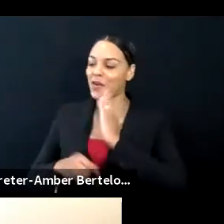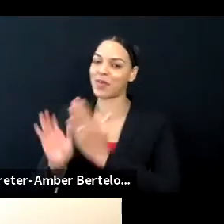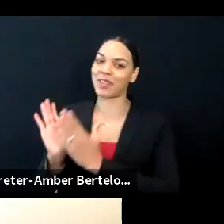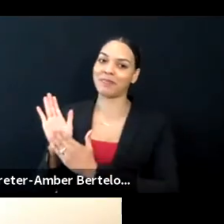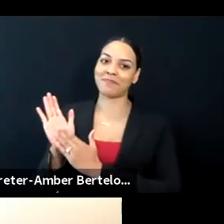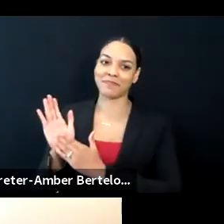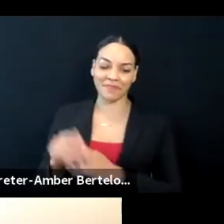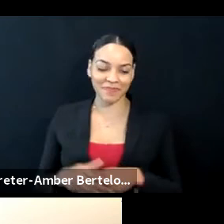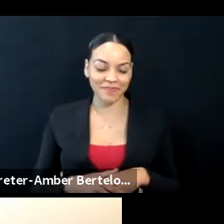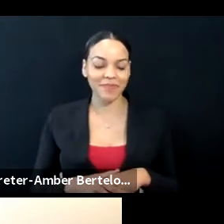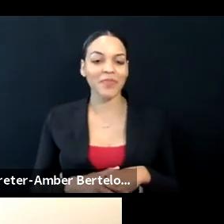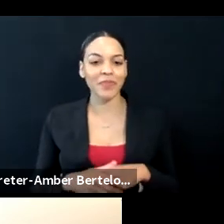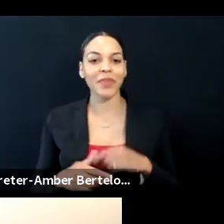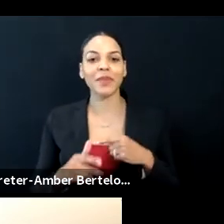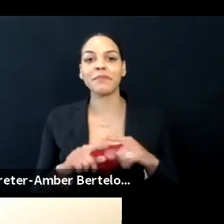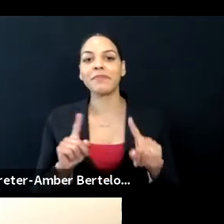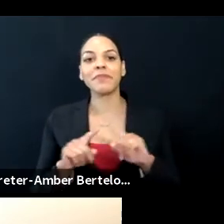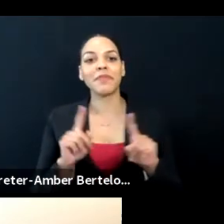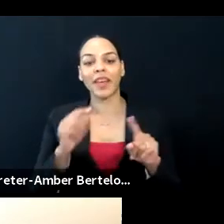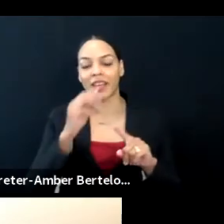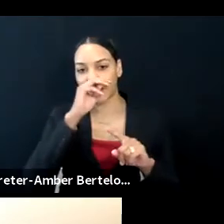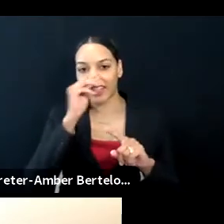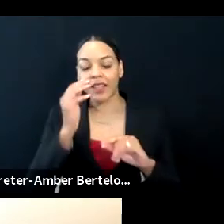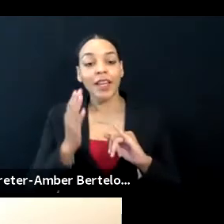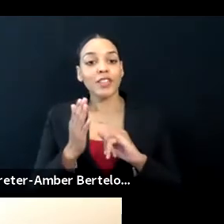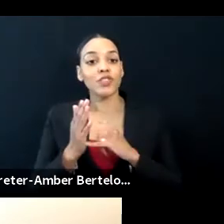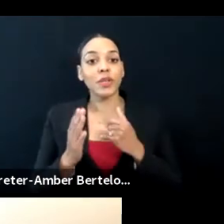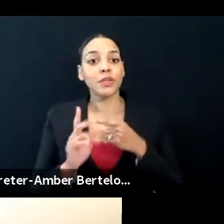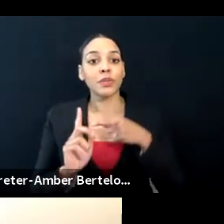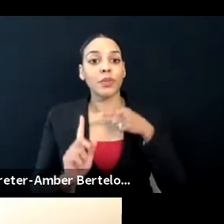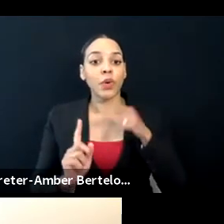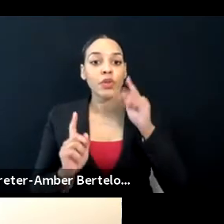But it's just creating